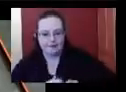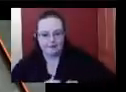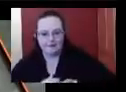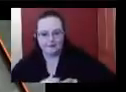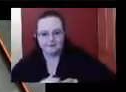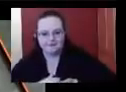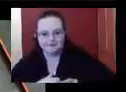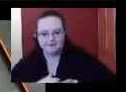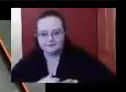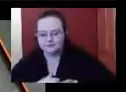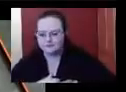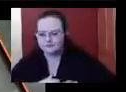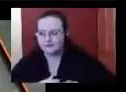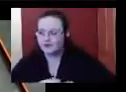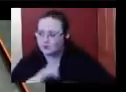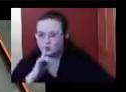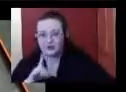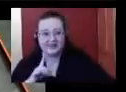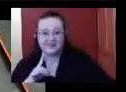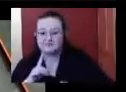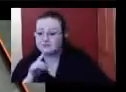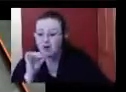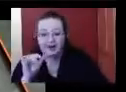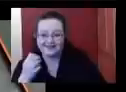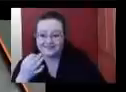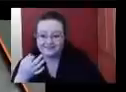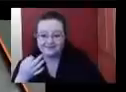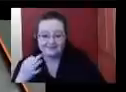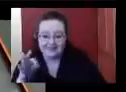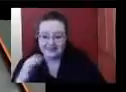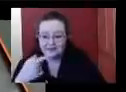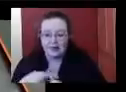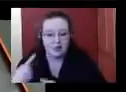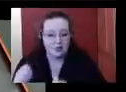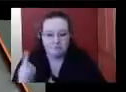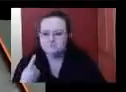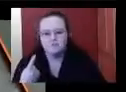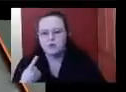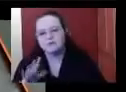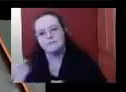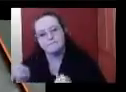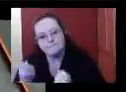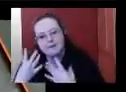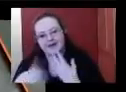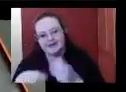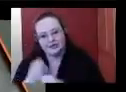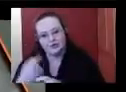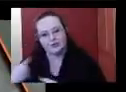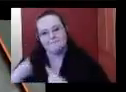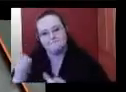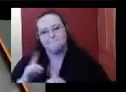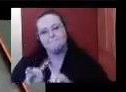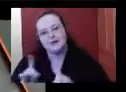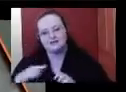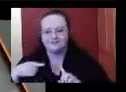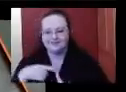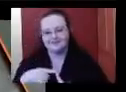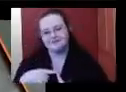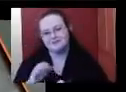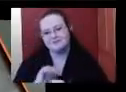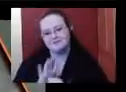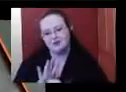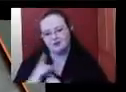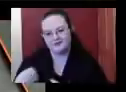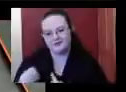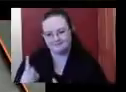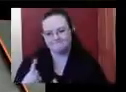District School Board for actually many years, but more significantly in the last 18 months of the pandemic. So